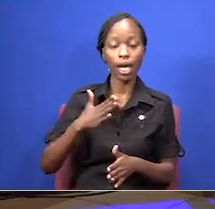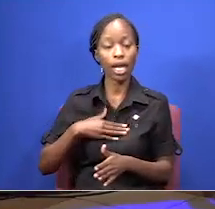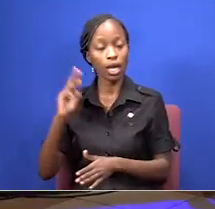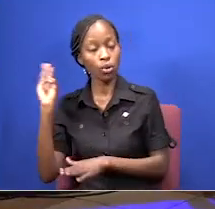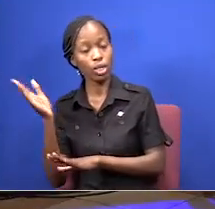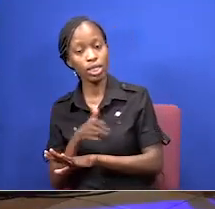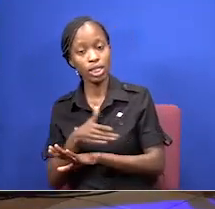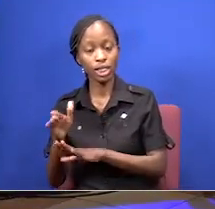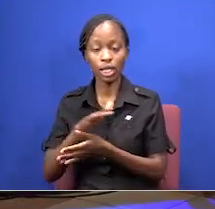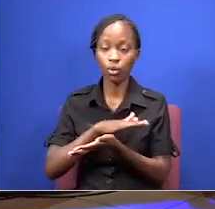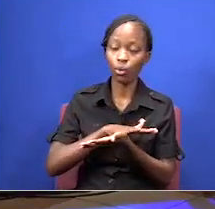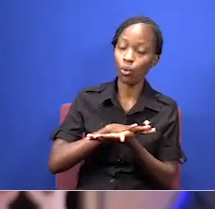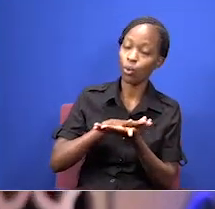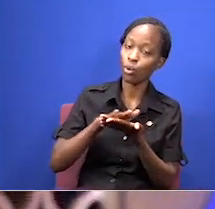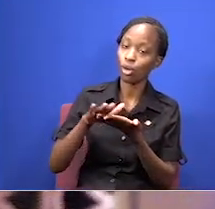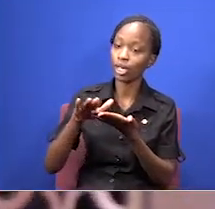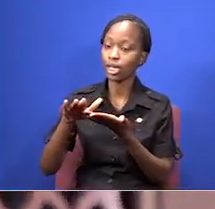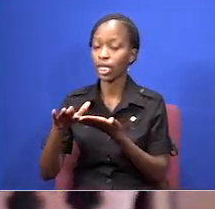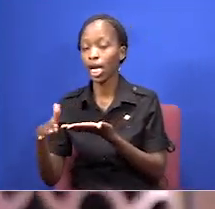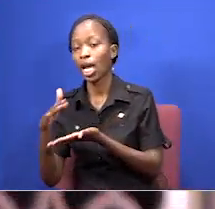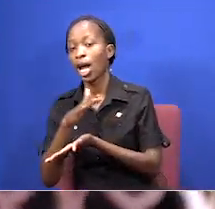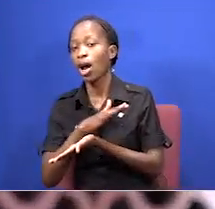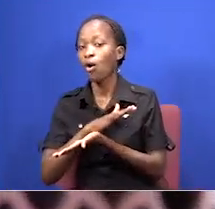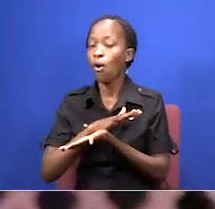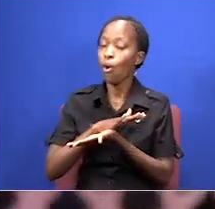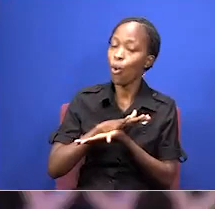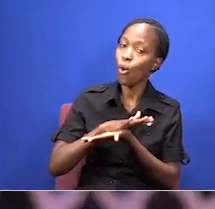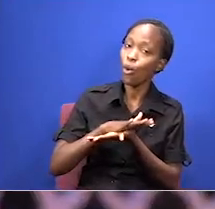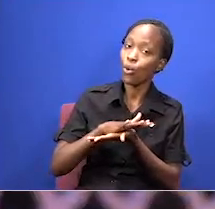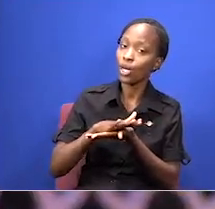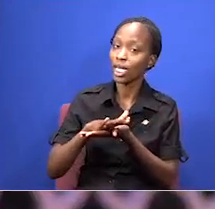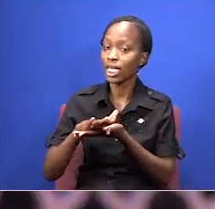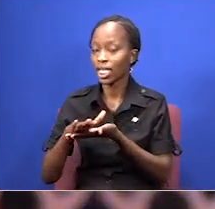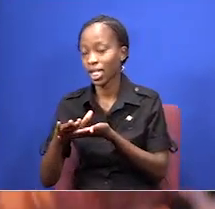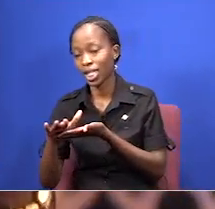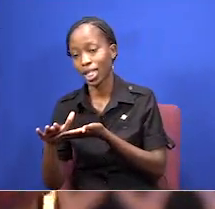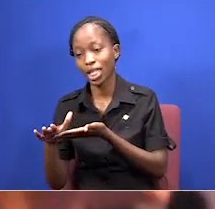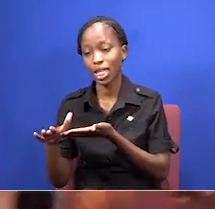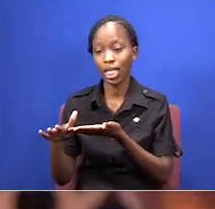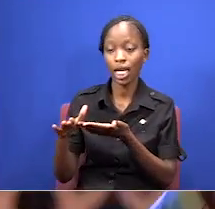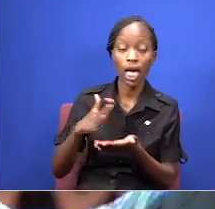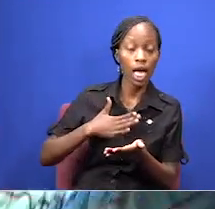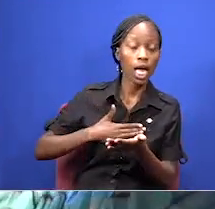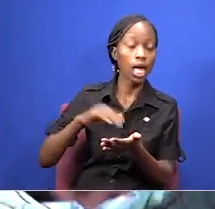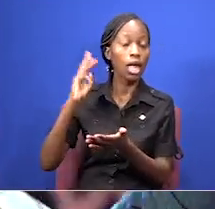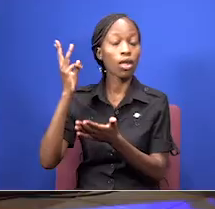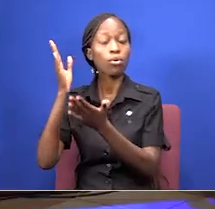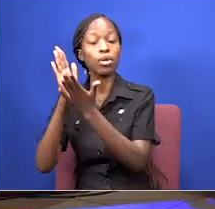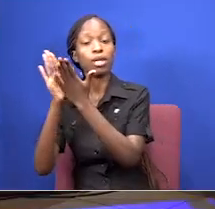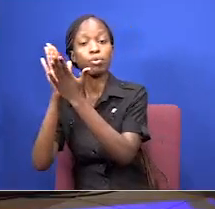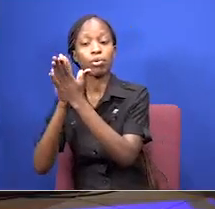sing. Shana Mosieka. I will sing. Holy. I will pray.